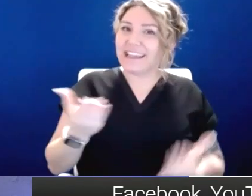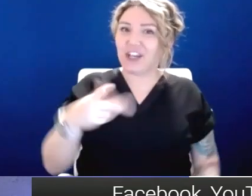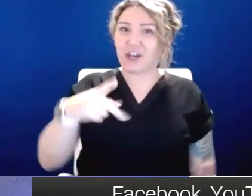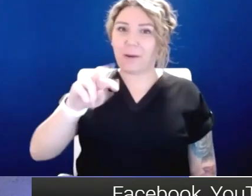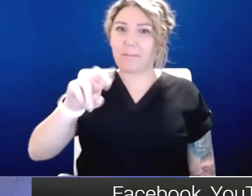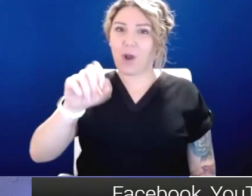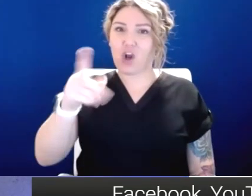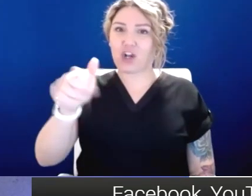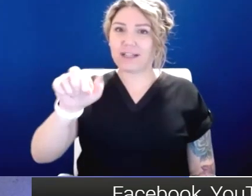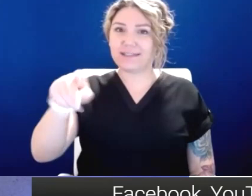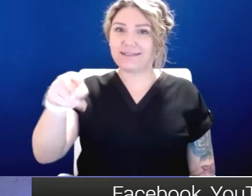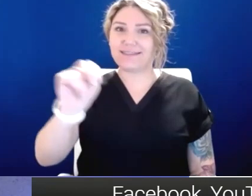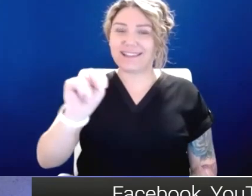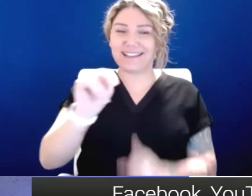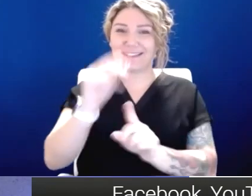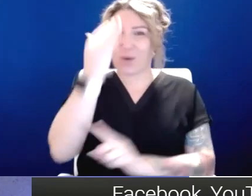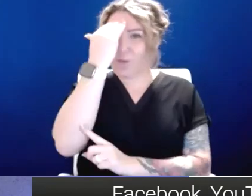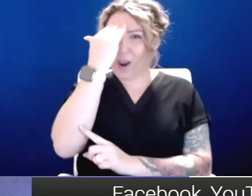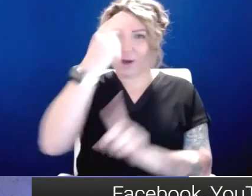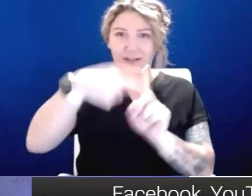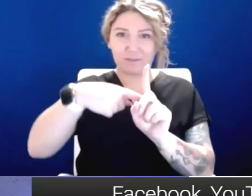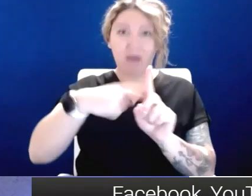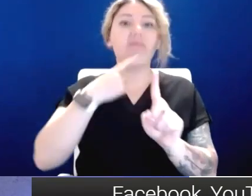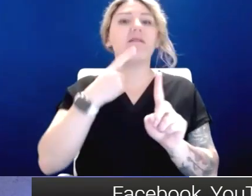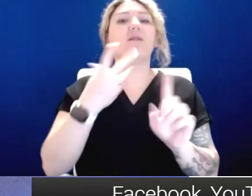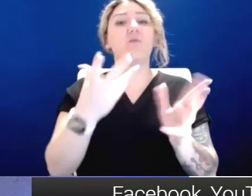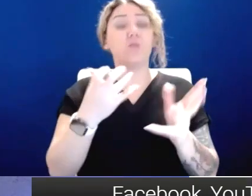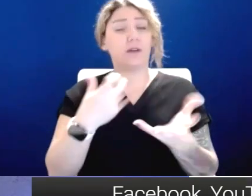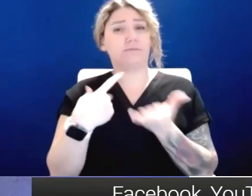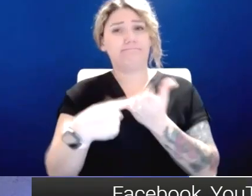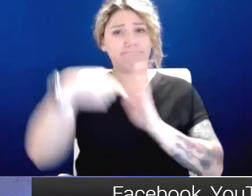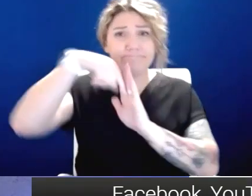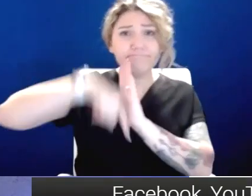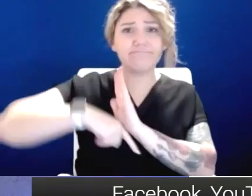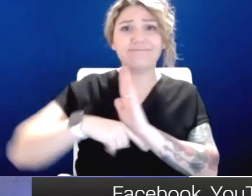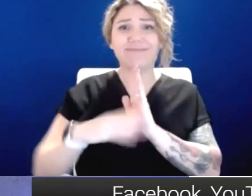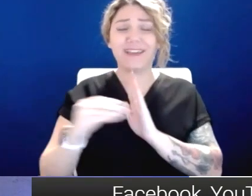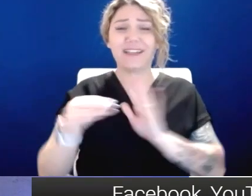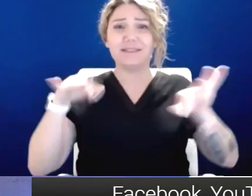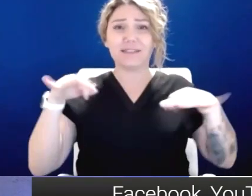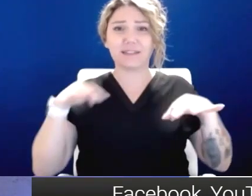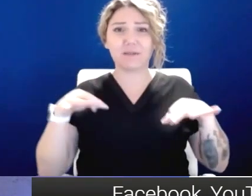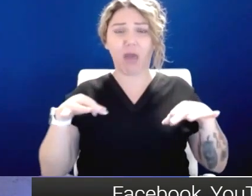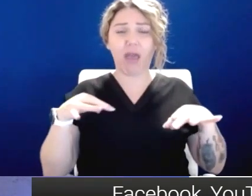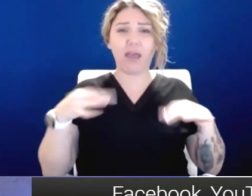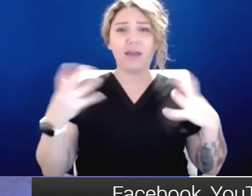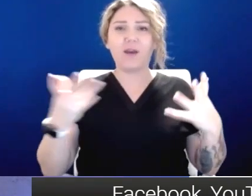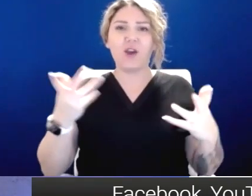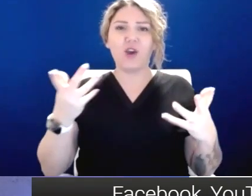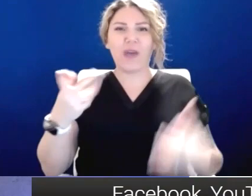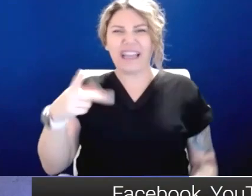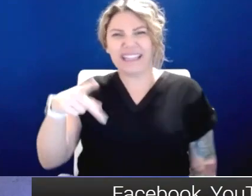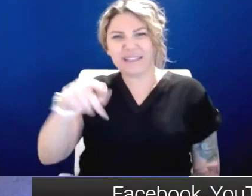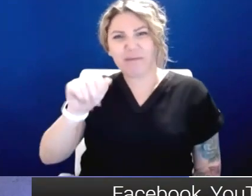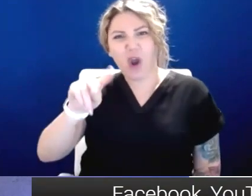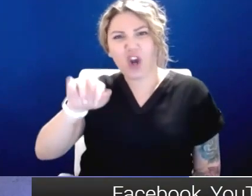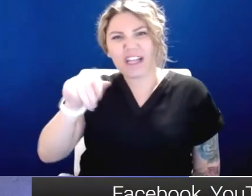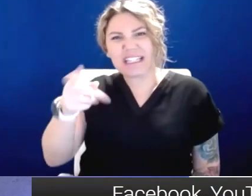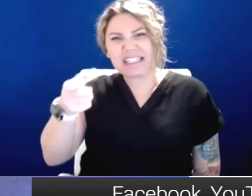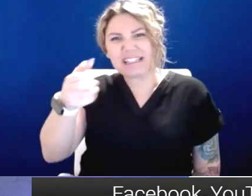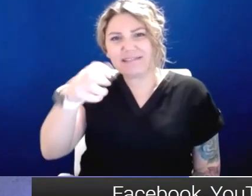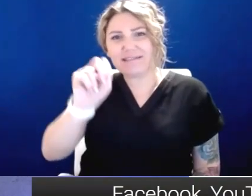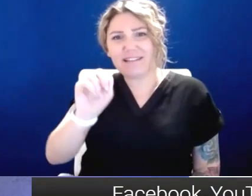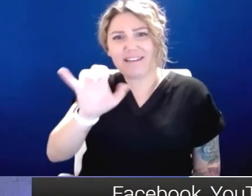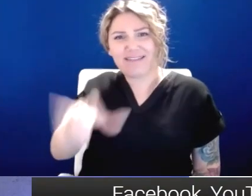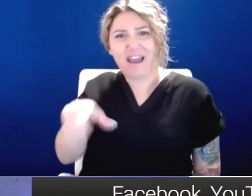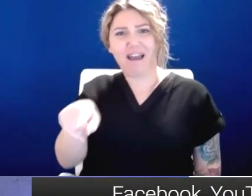so we want to talk all about this. And just first explain to people what Parkinson's disease is. What is it